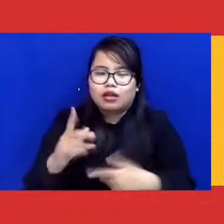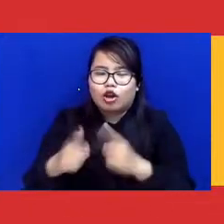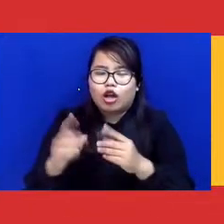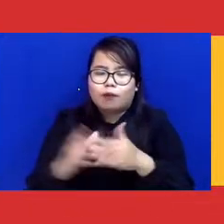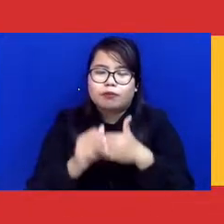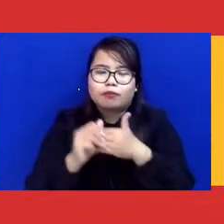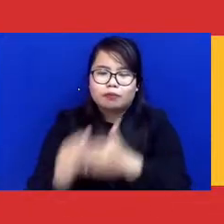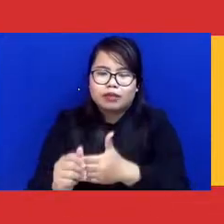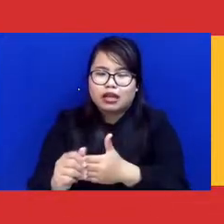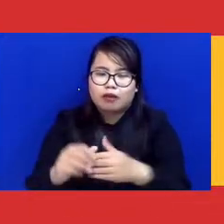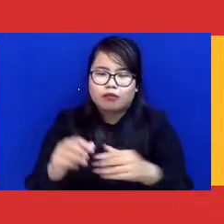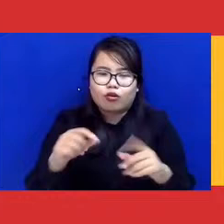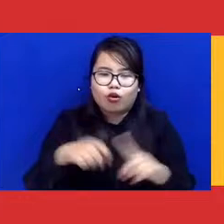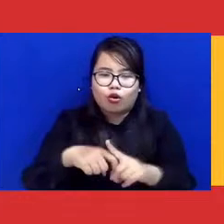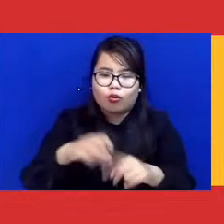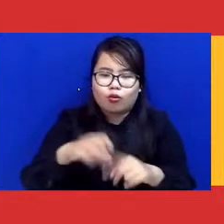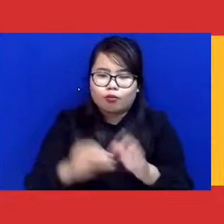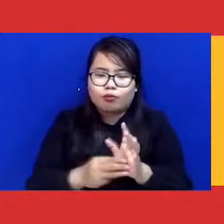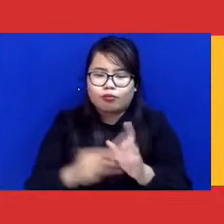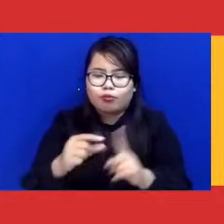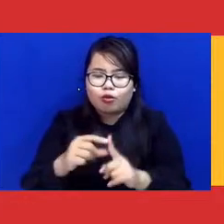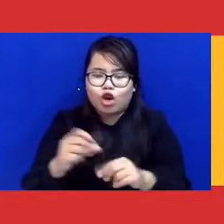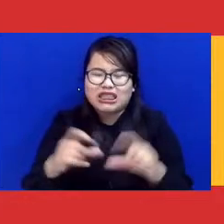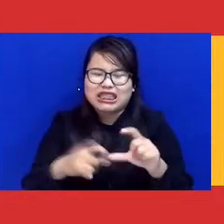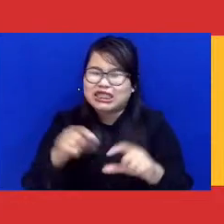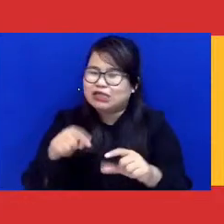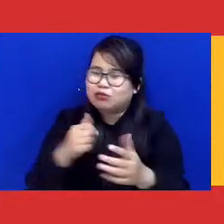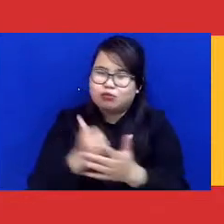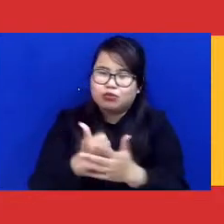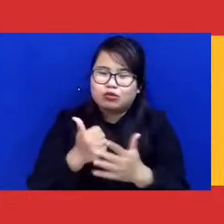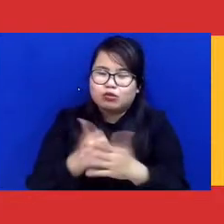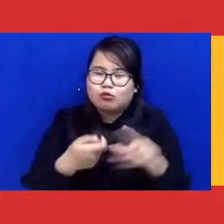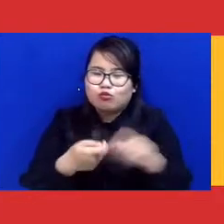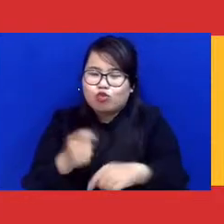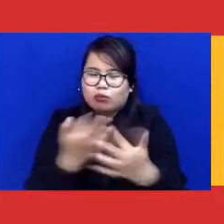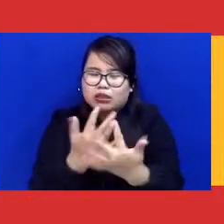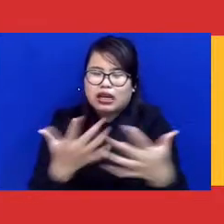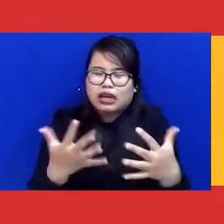severely. And poor risk management,